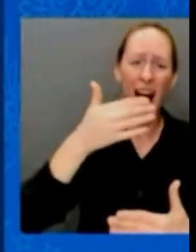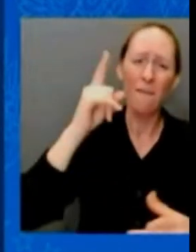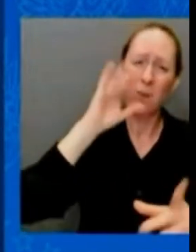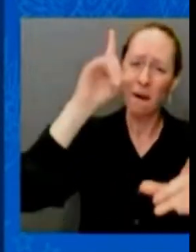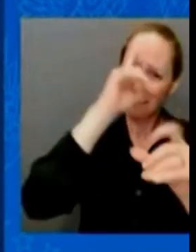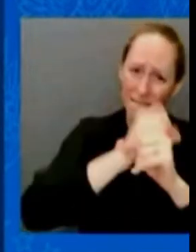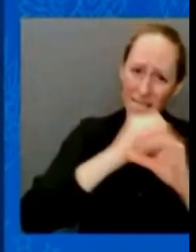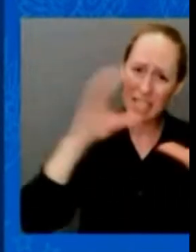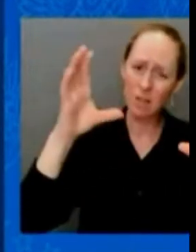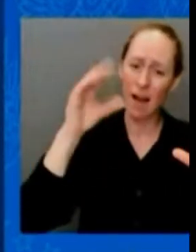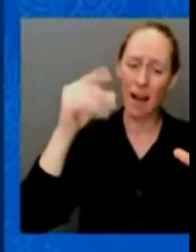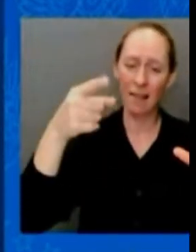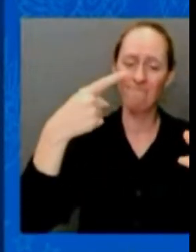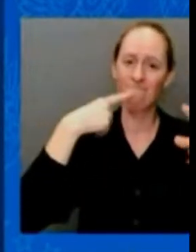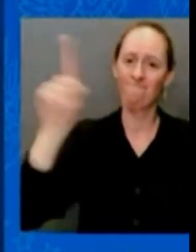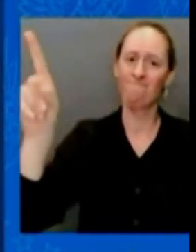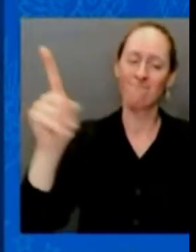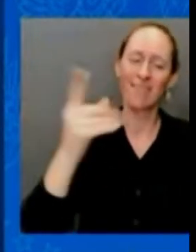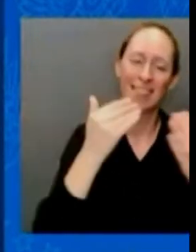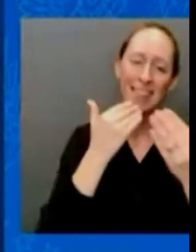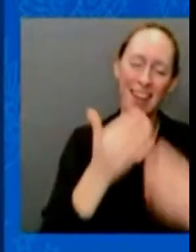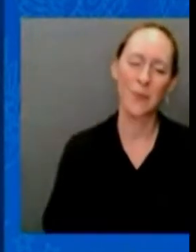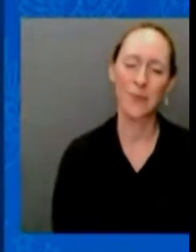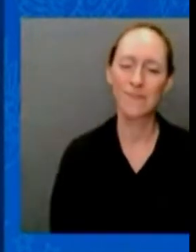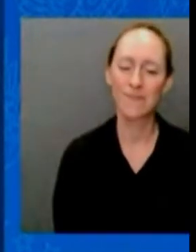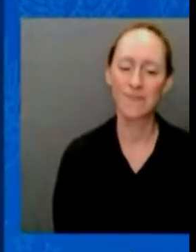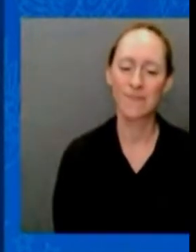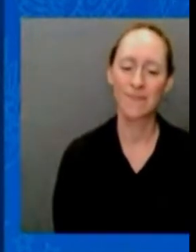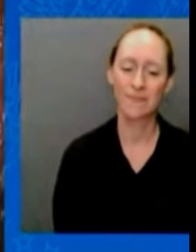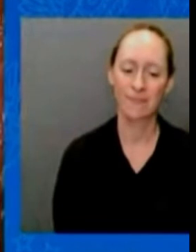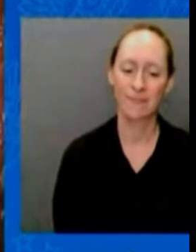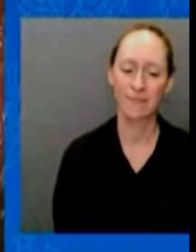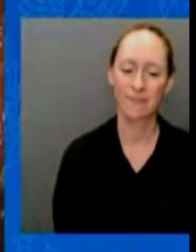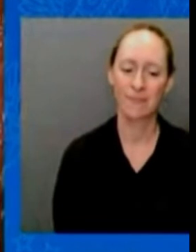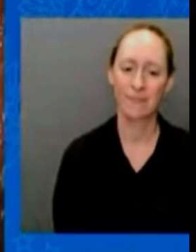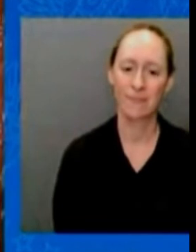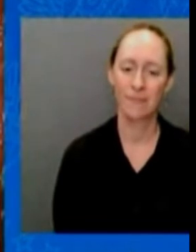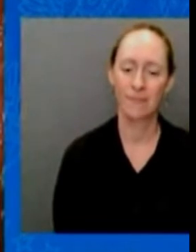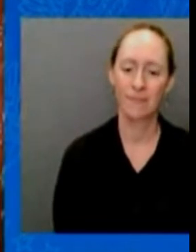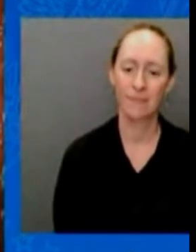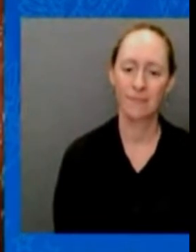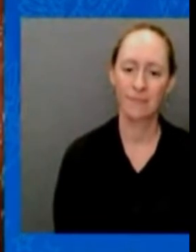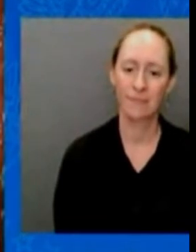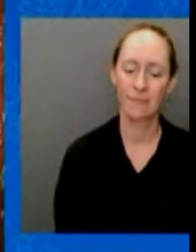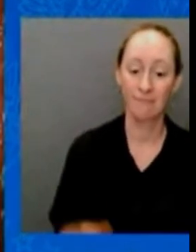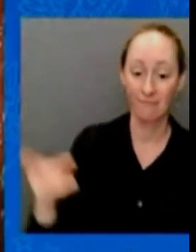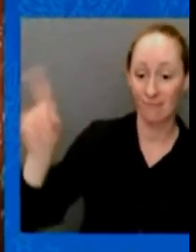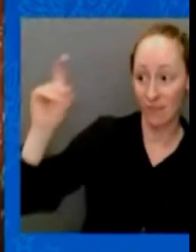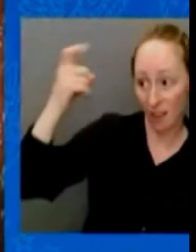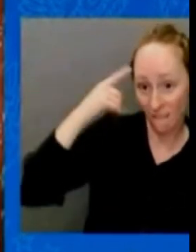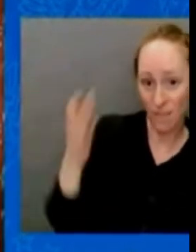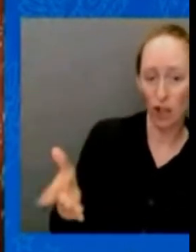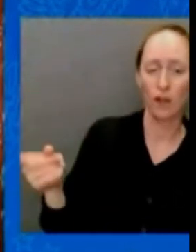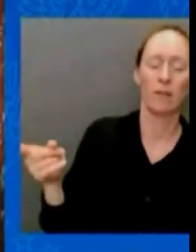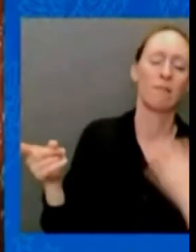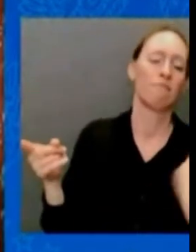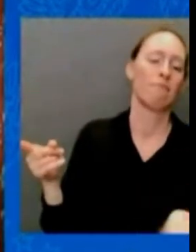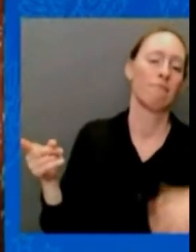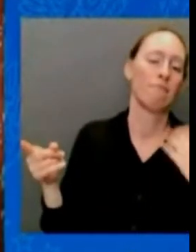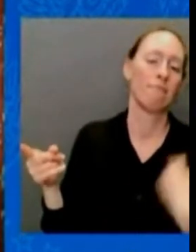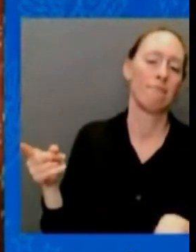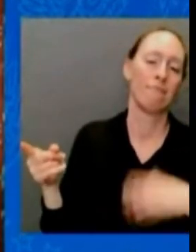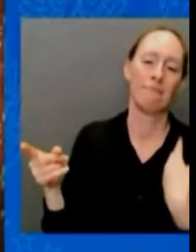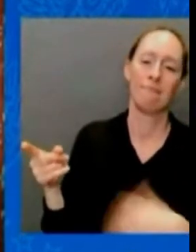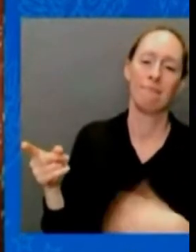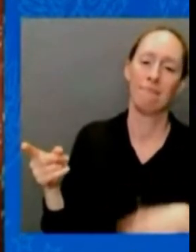And then I have to thank our governor. This doesn't happen without a governor who is able to come to the